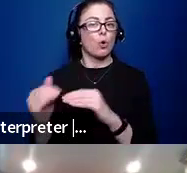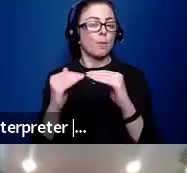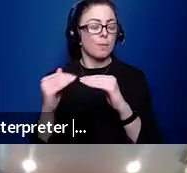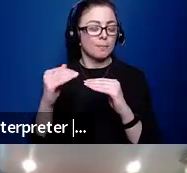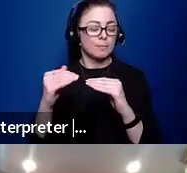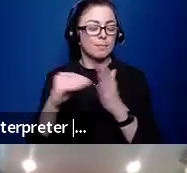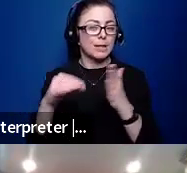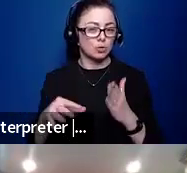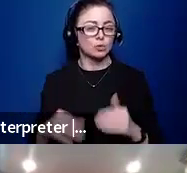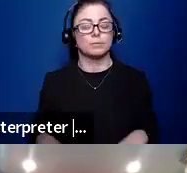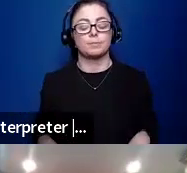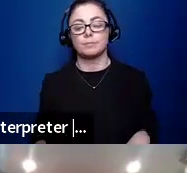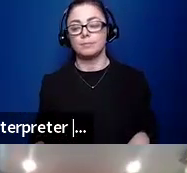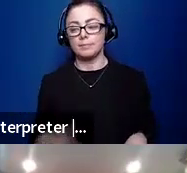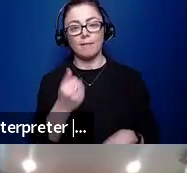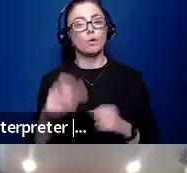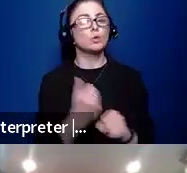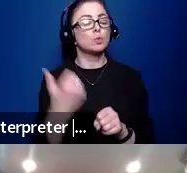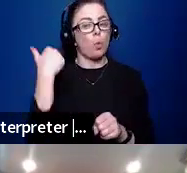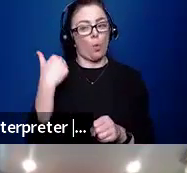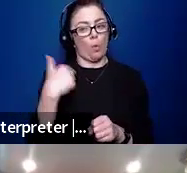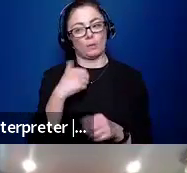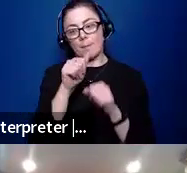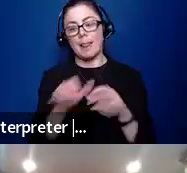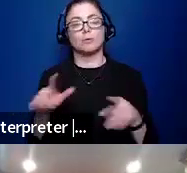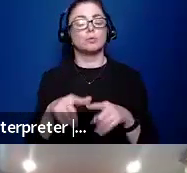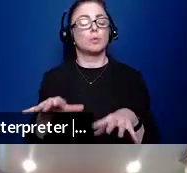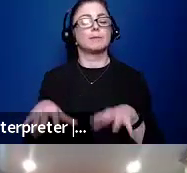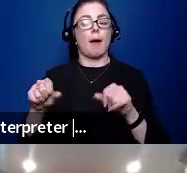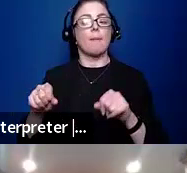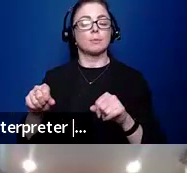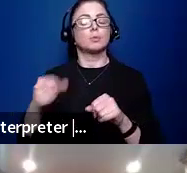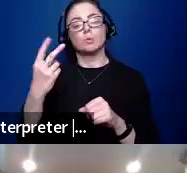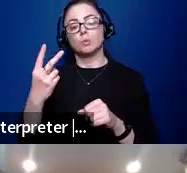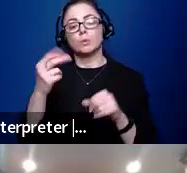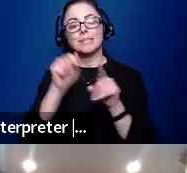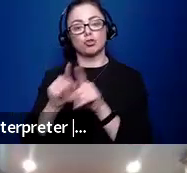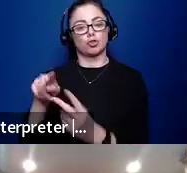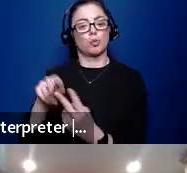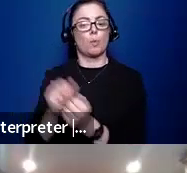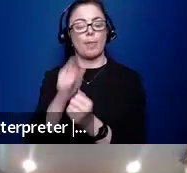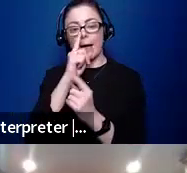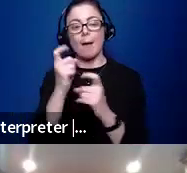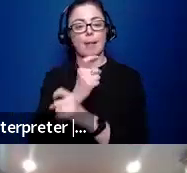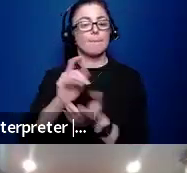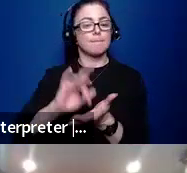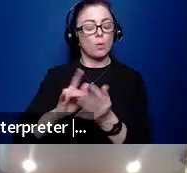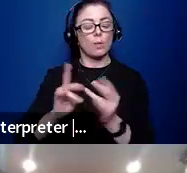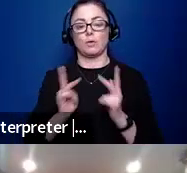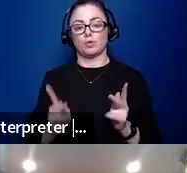A few years ago, I was blessed to be able to adopt 2 sisters with complex medical, physical, and educational